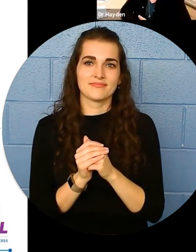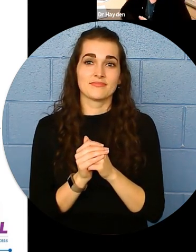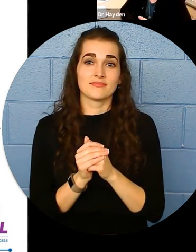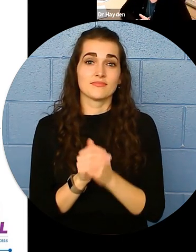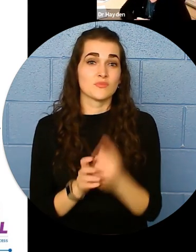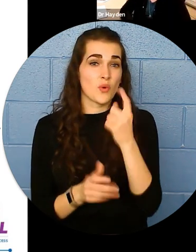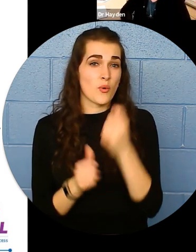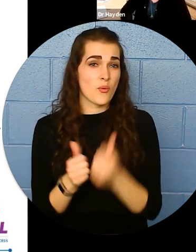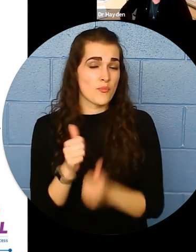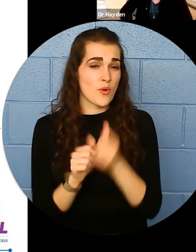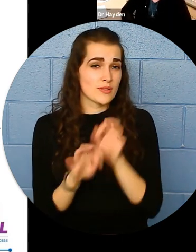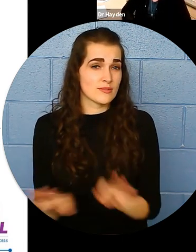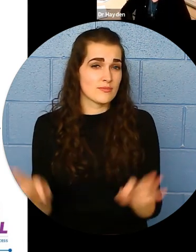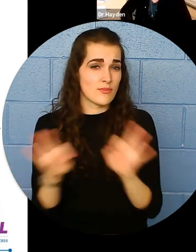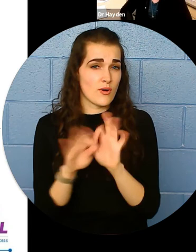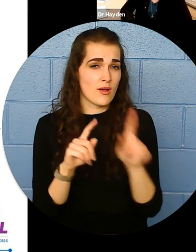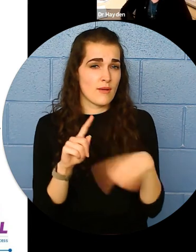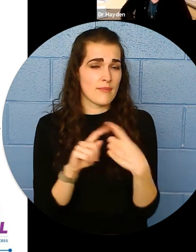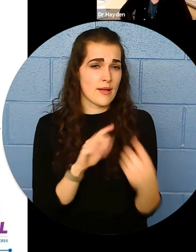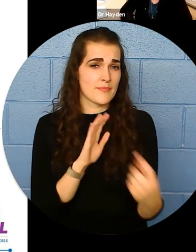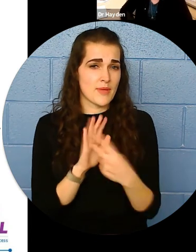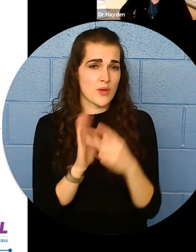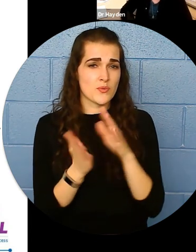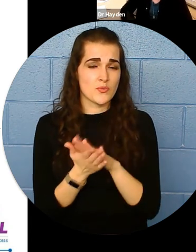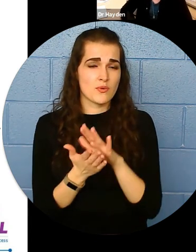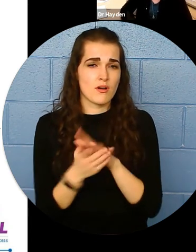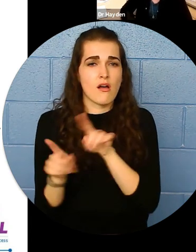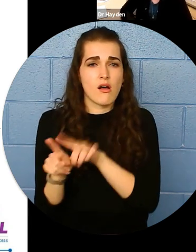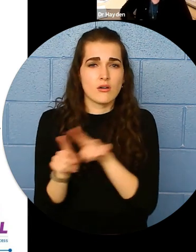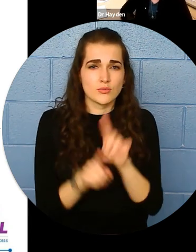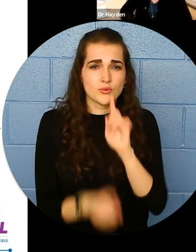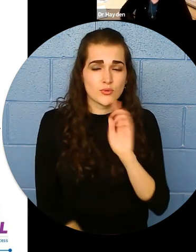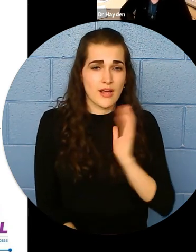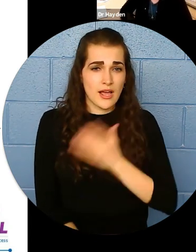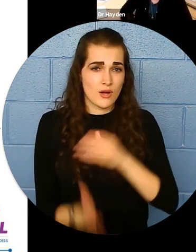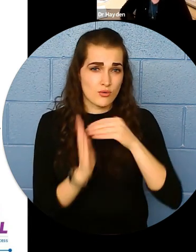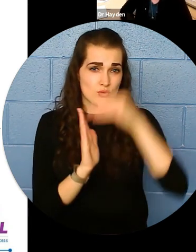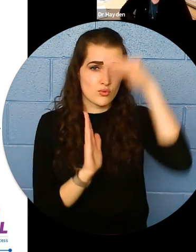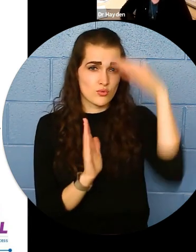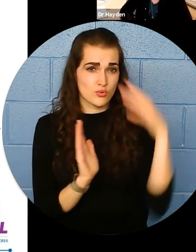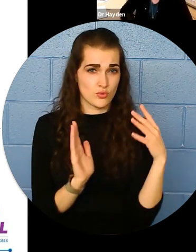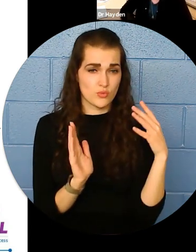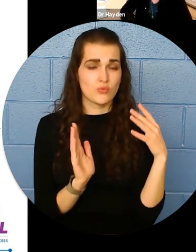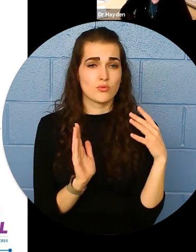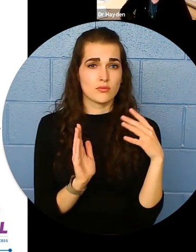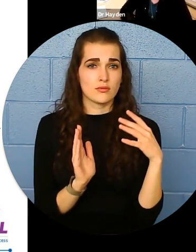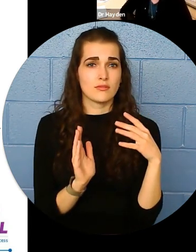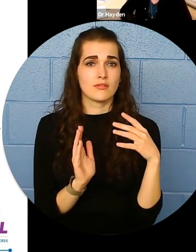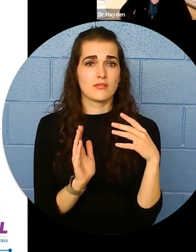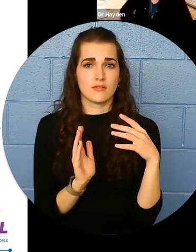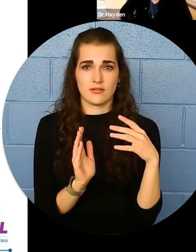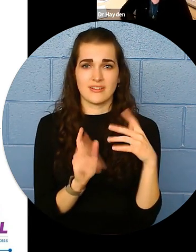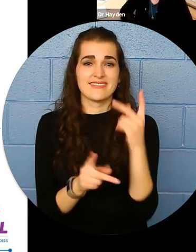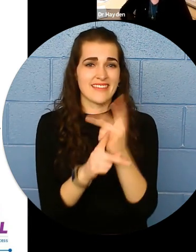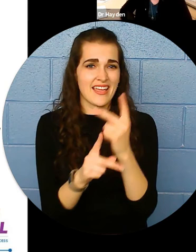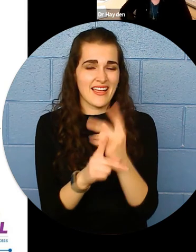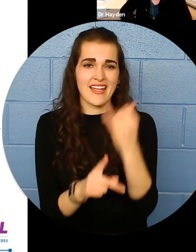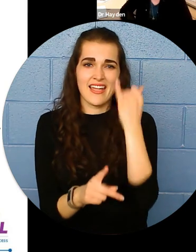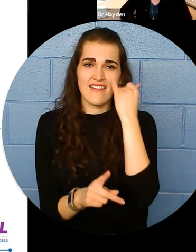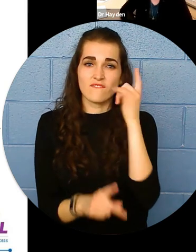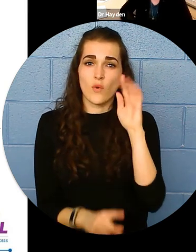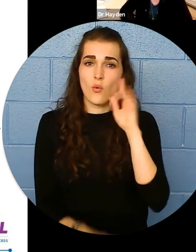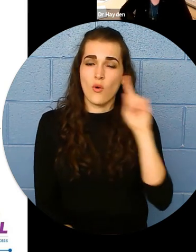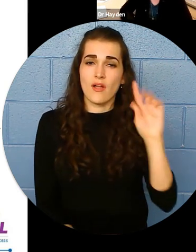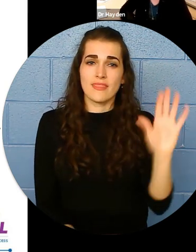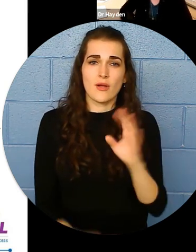One of the most important things about coming back to school also is making sure that our students are being taken care of when it comes to